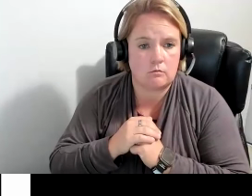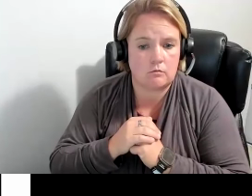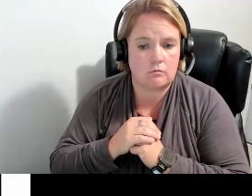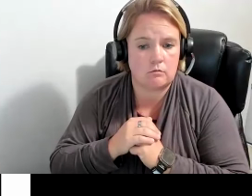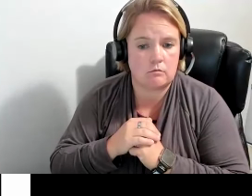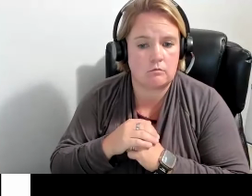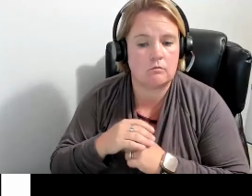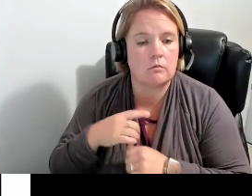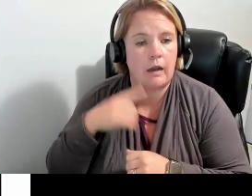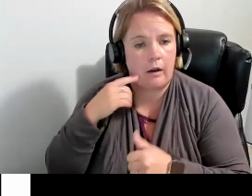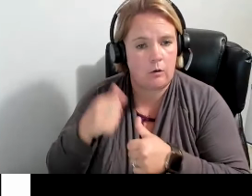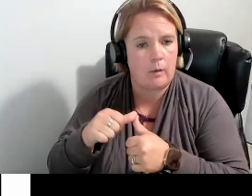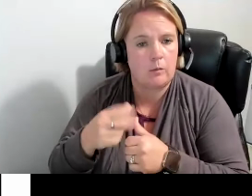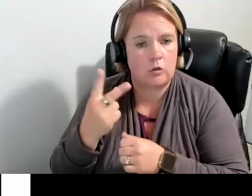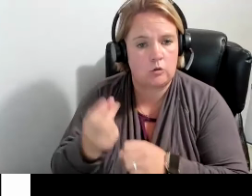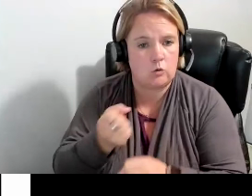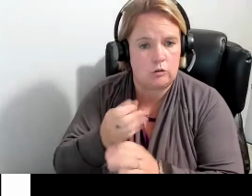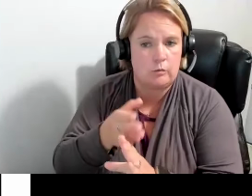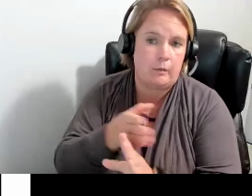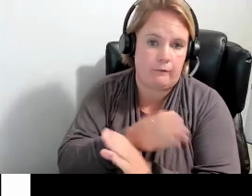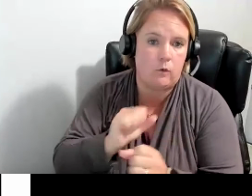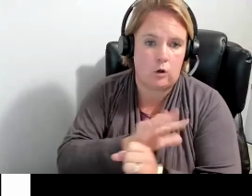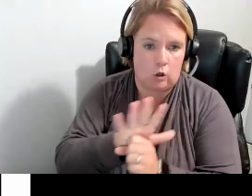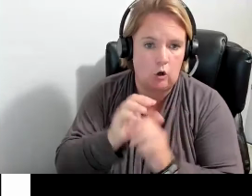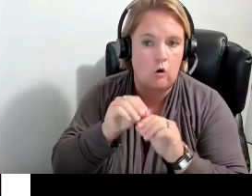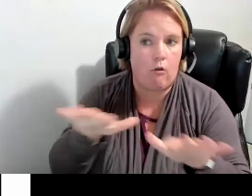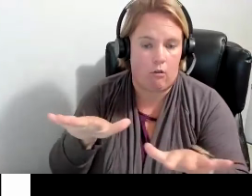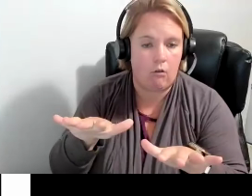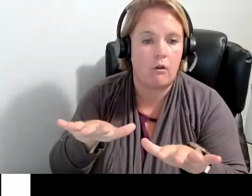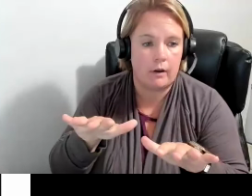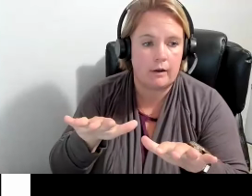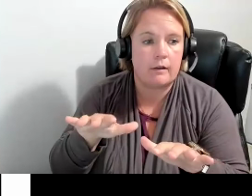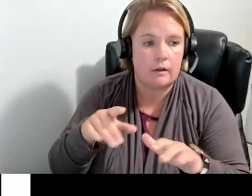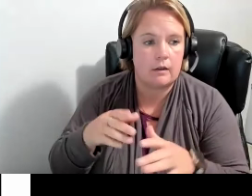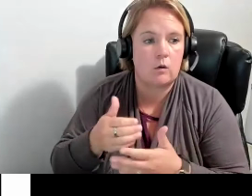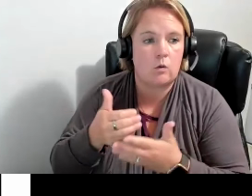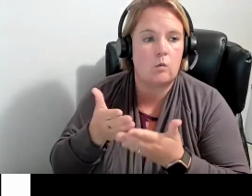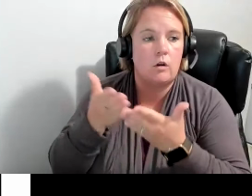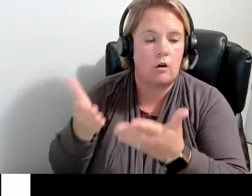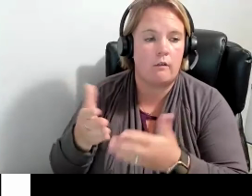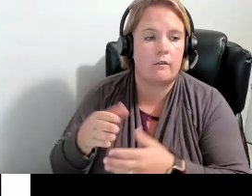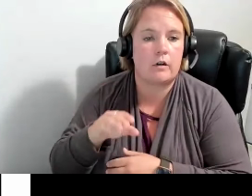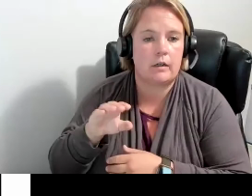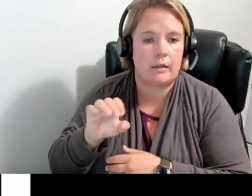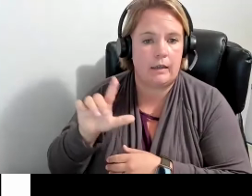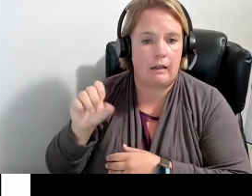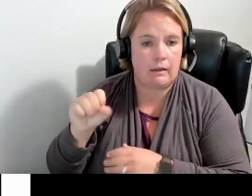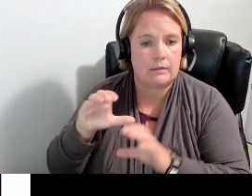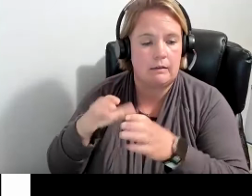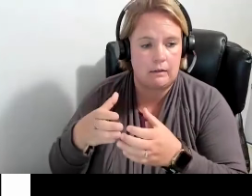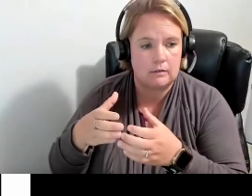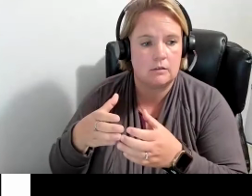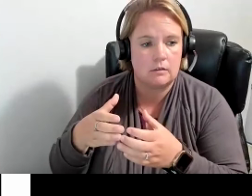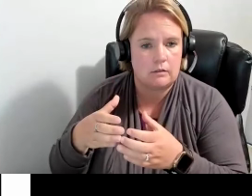years before the pandemic, we started offering ESL classes at Fresno Adult School. I don't know if anybody remembers that they